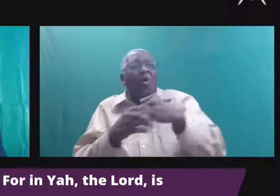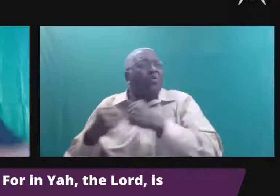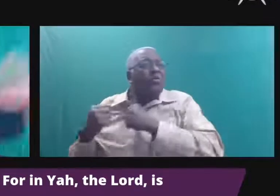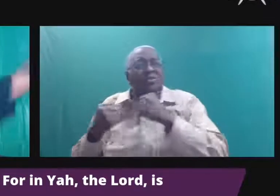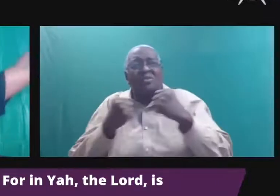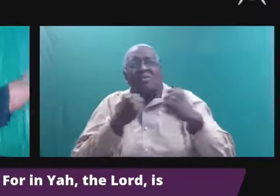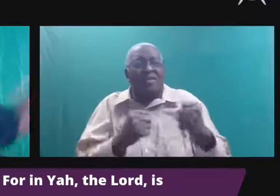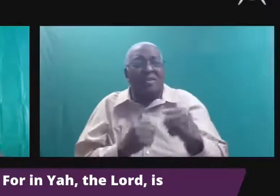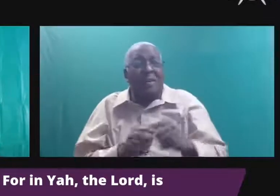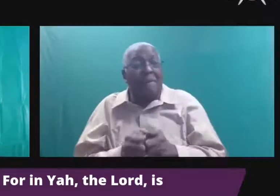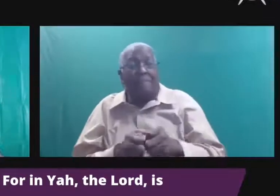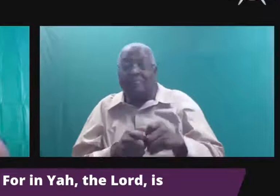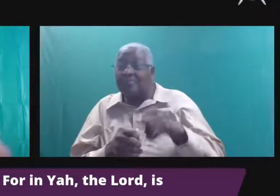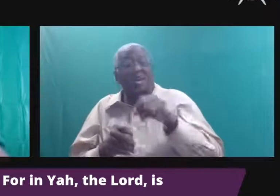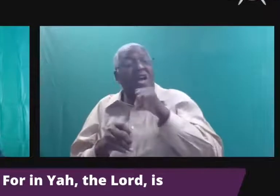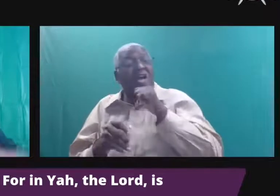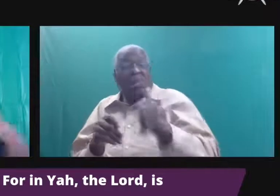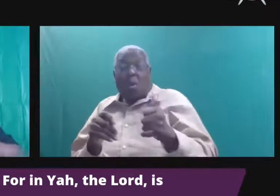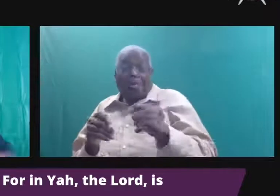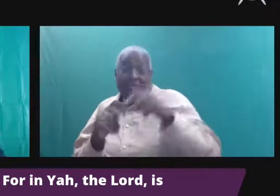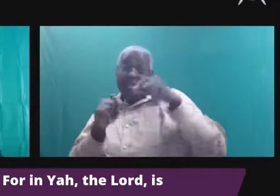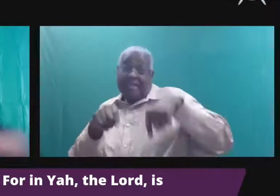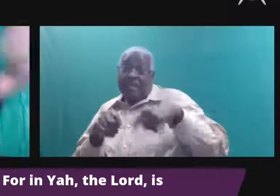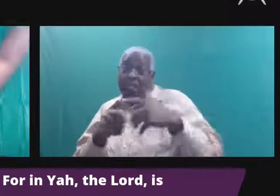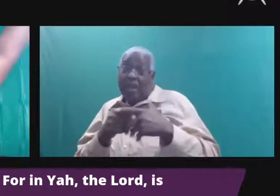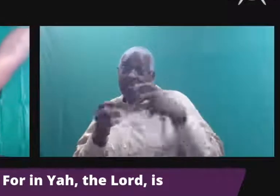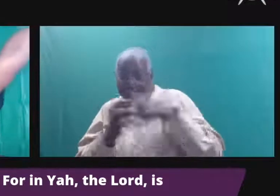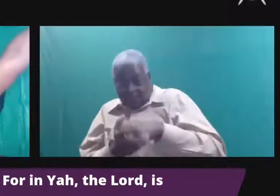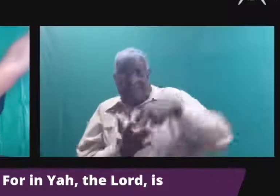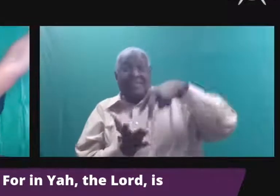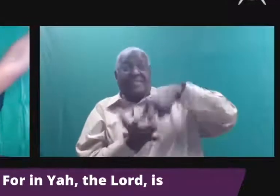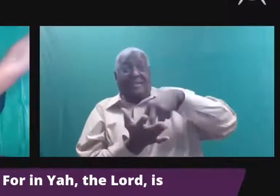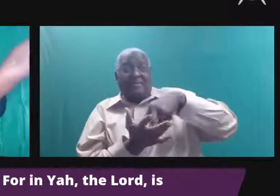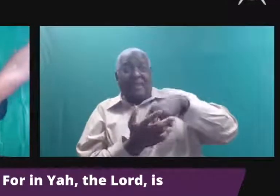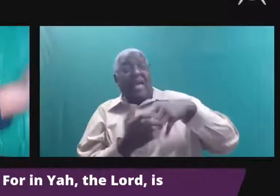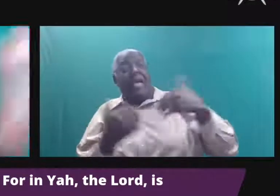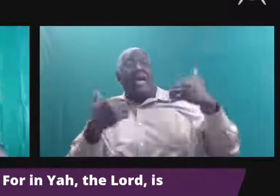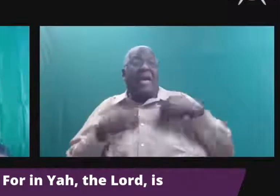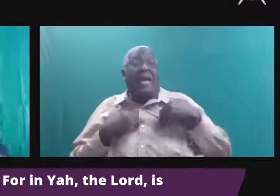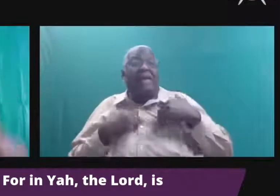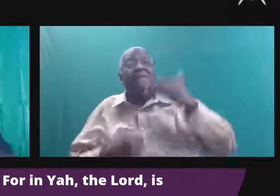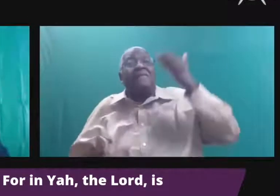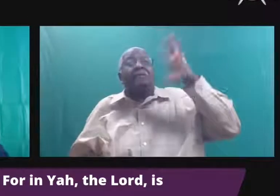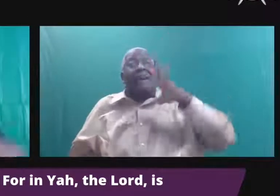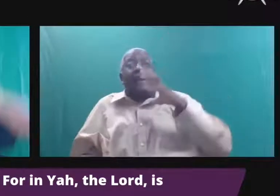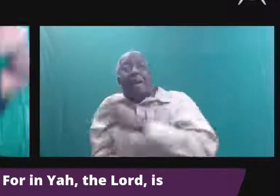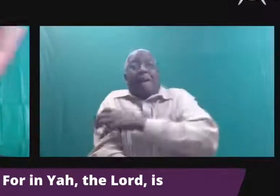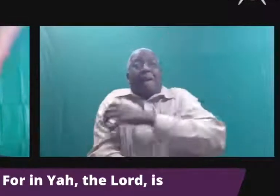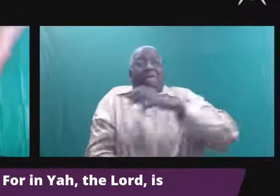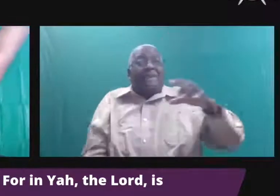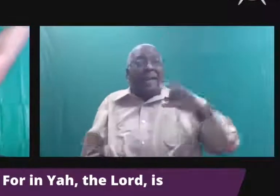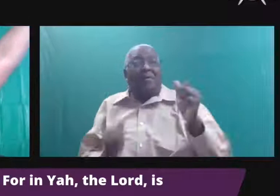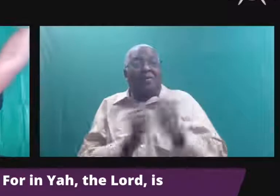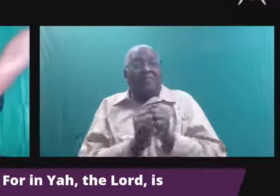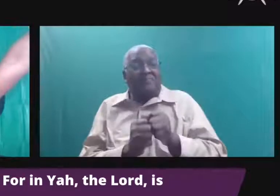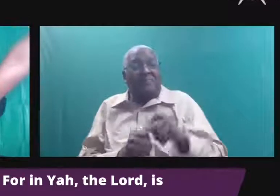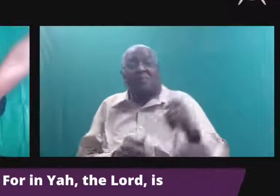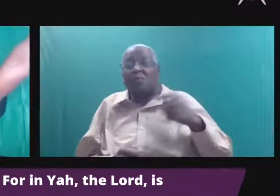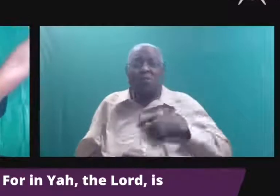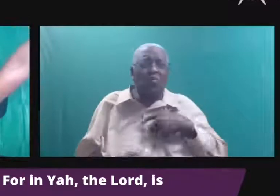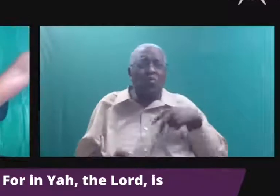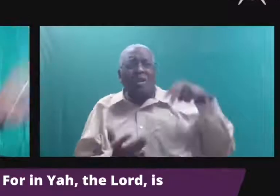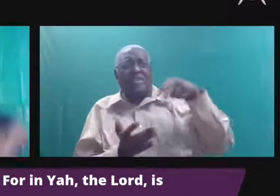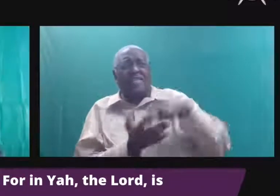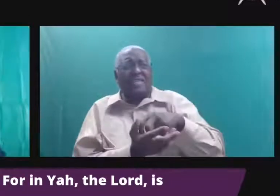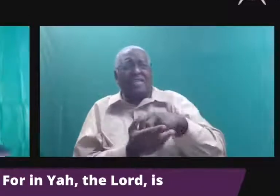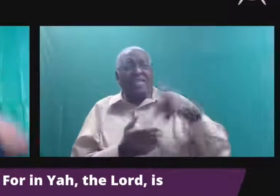don't be around when I get up. Because when I get up, I got the power of God on my side. When I get up, I'm ready to knock